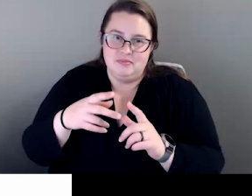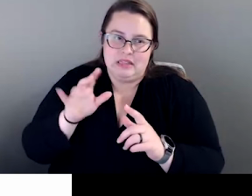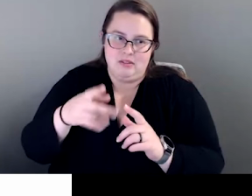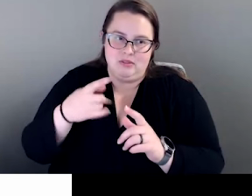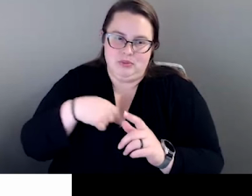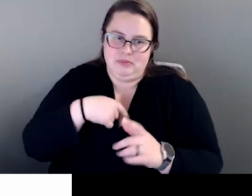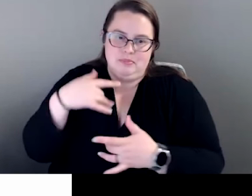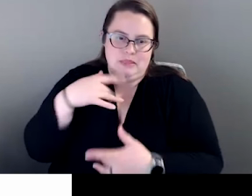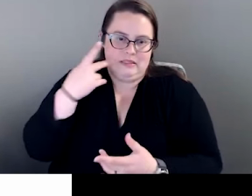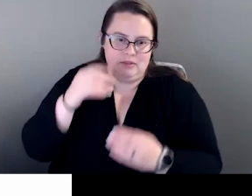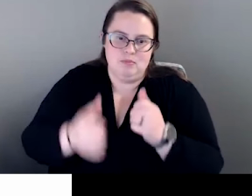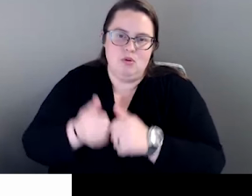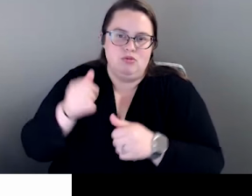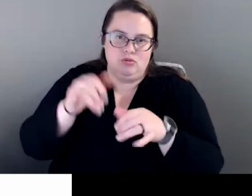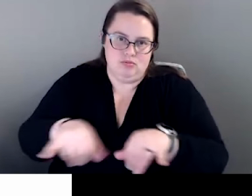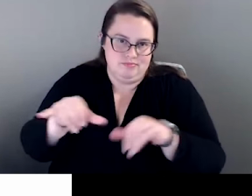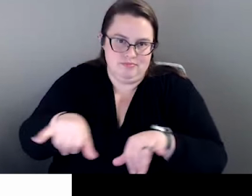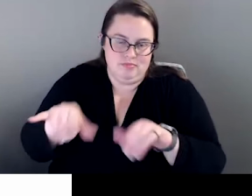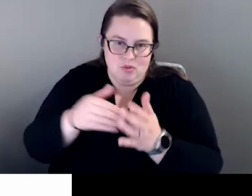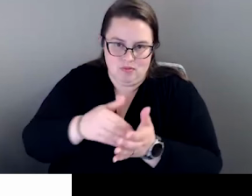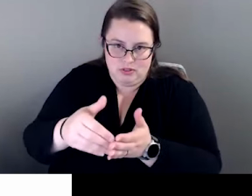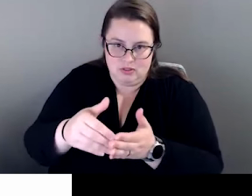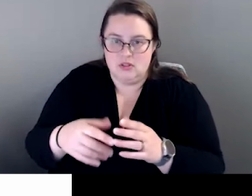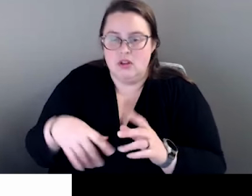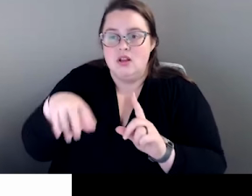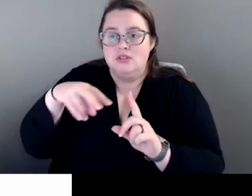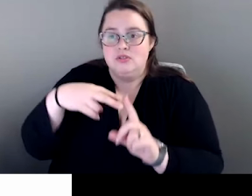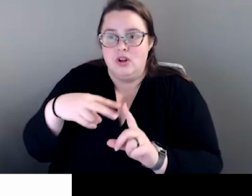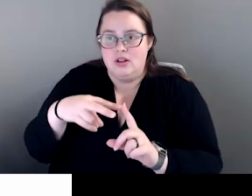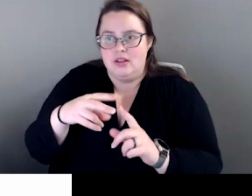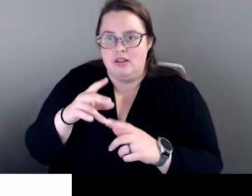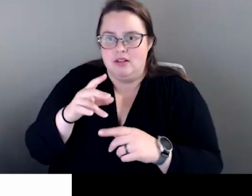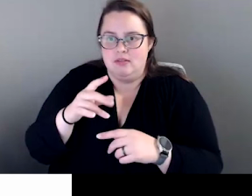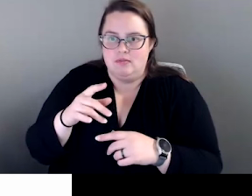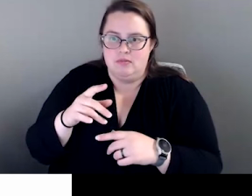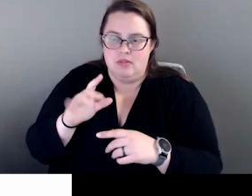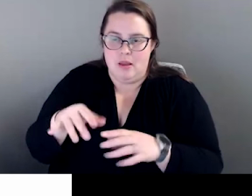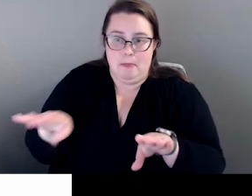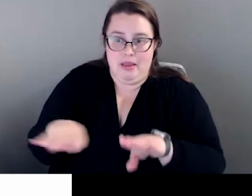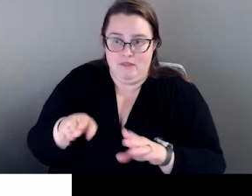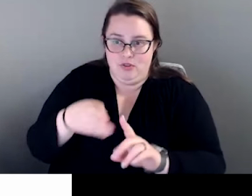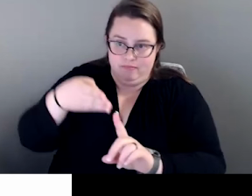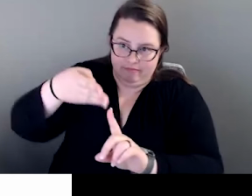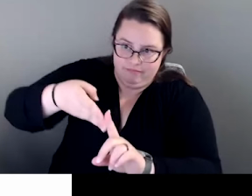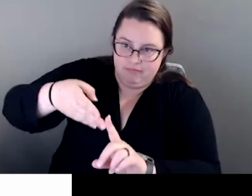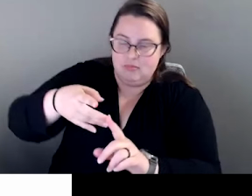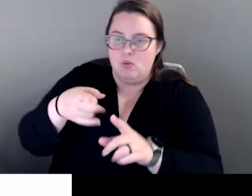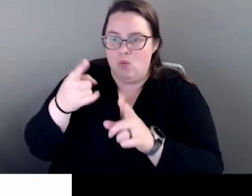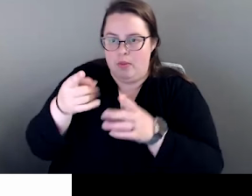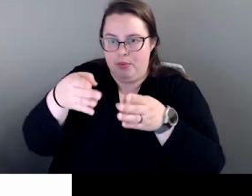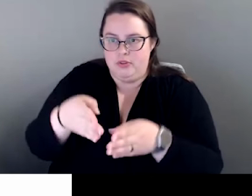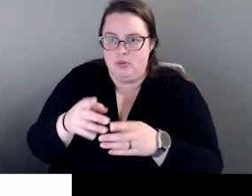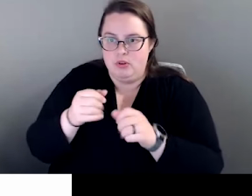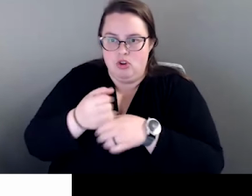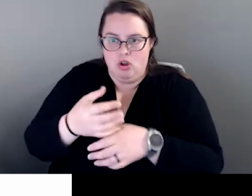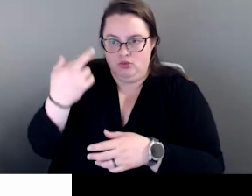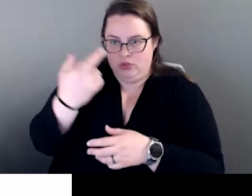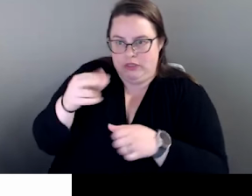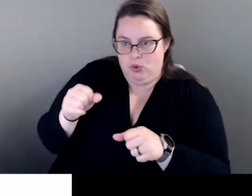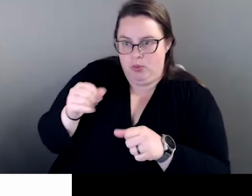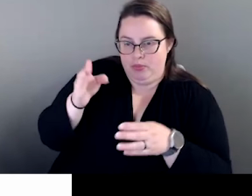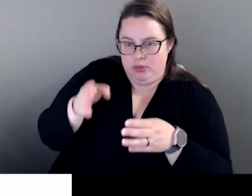So stalking is engaging in a course of conduct directed at a specific person that would cause a reasonable person to fear for